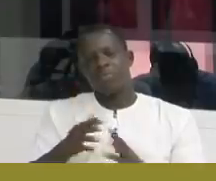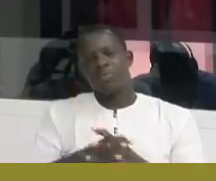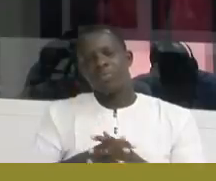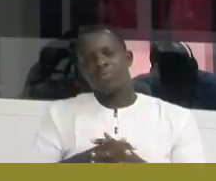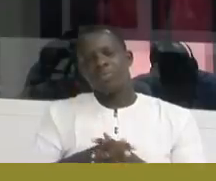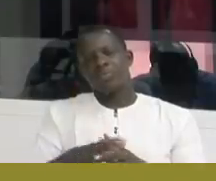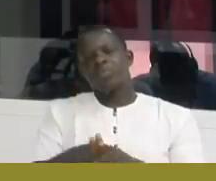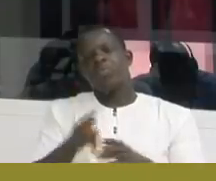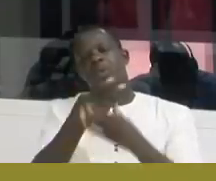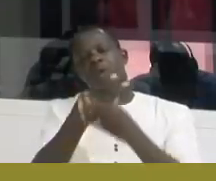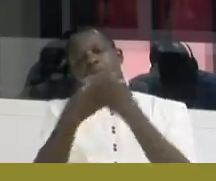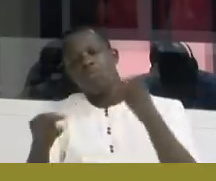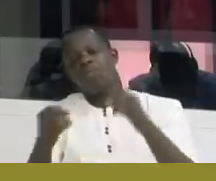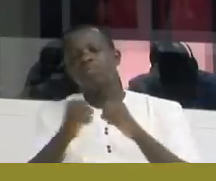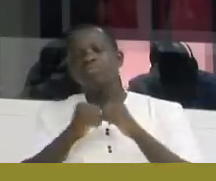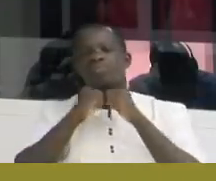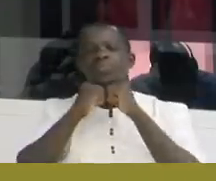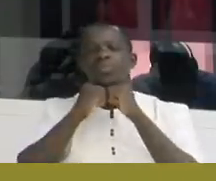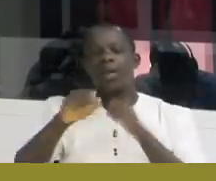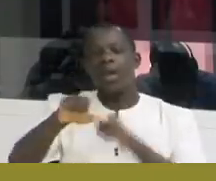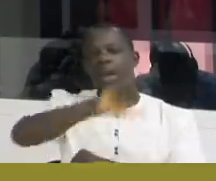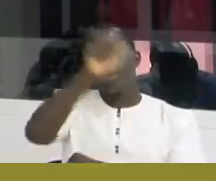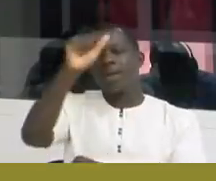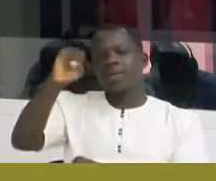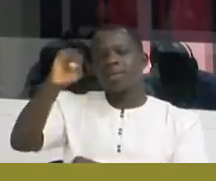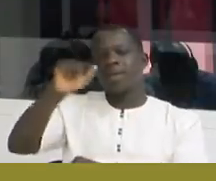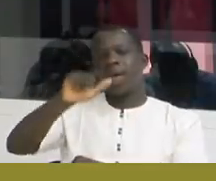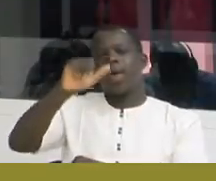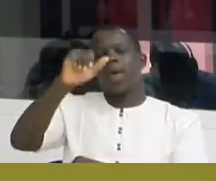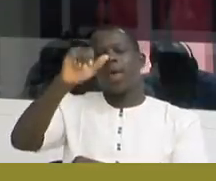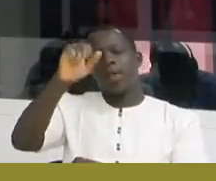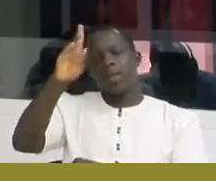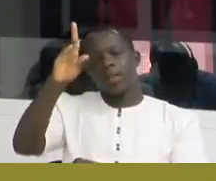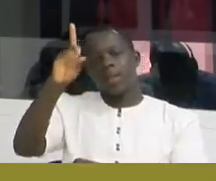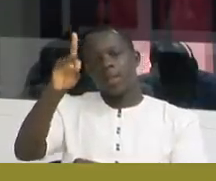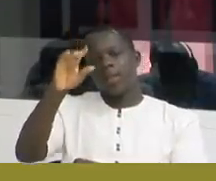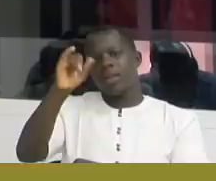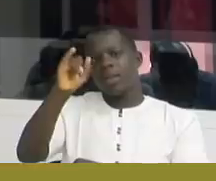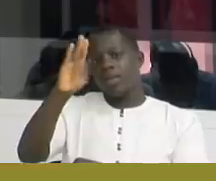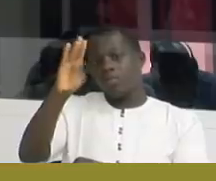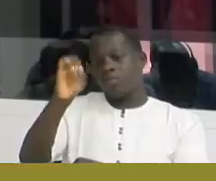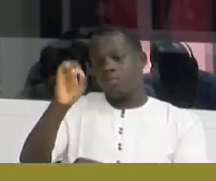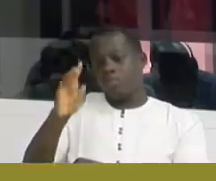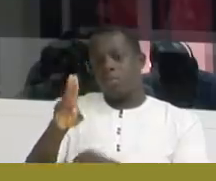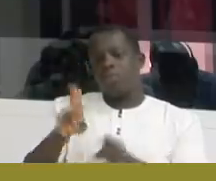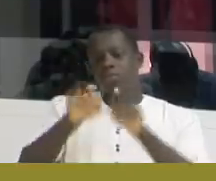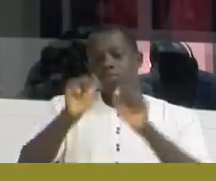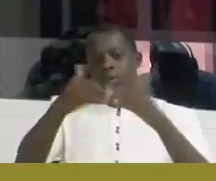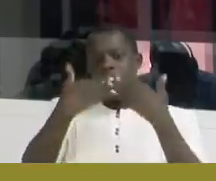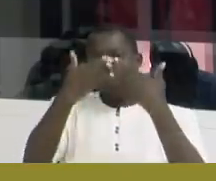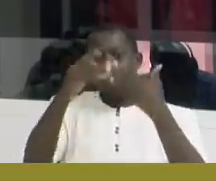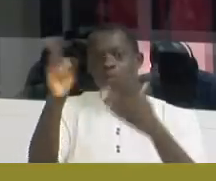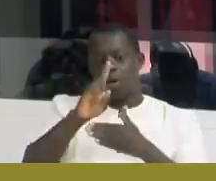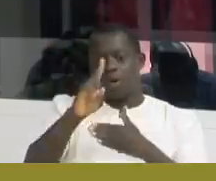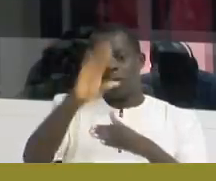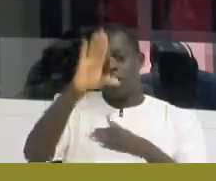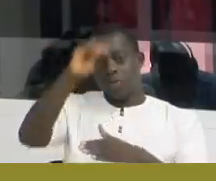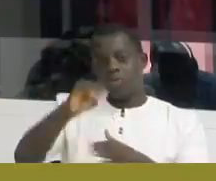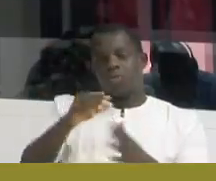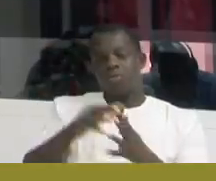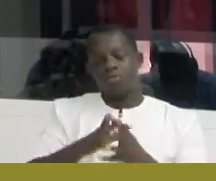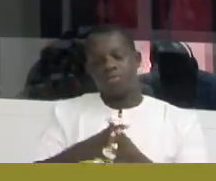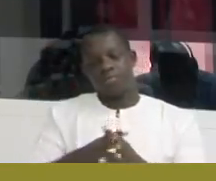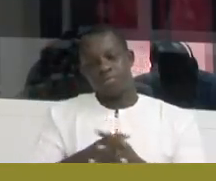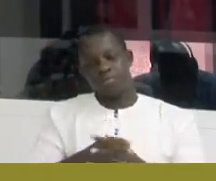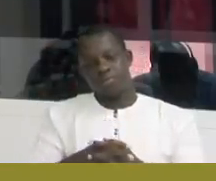both Sana Sabali and Haidara. And I will tell you what he did. Like the black bull, was it?